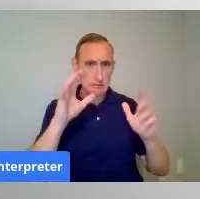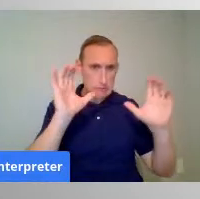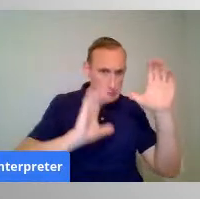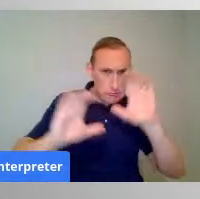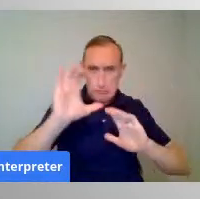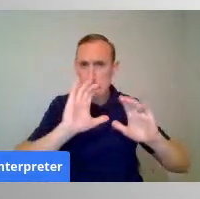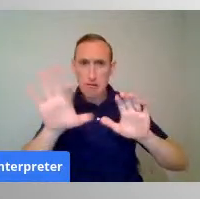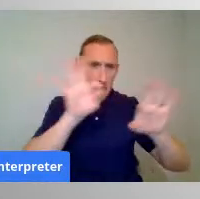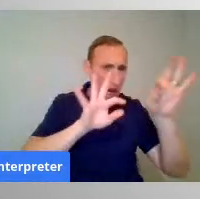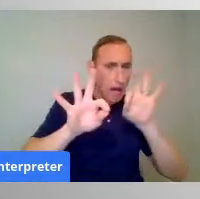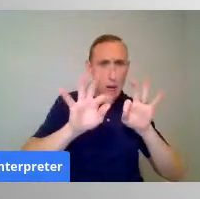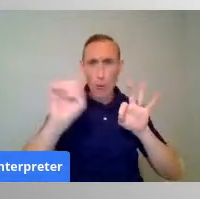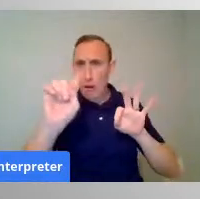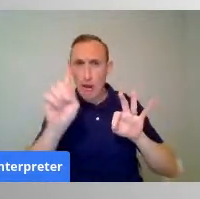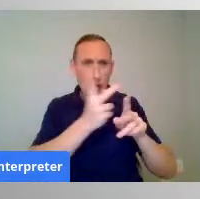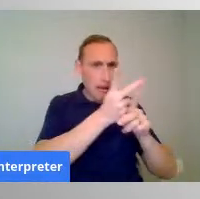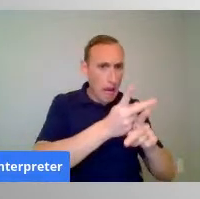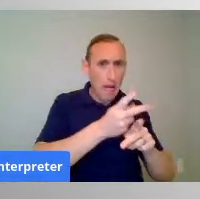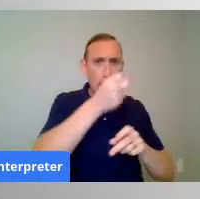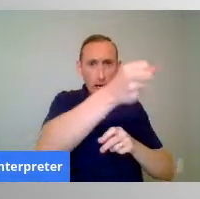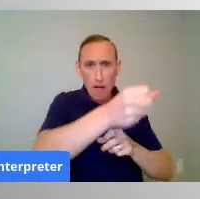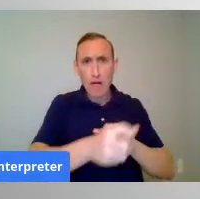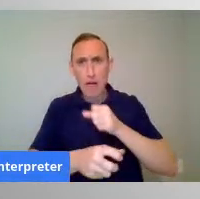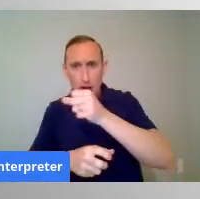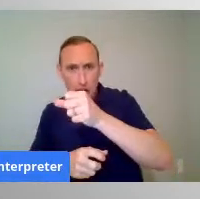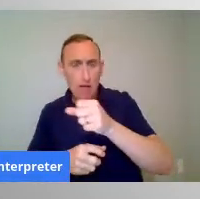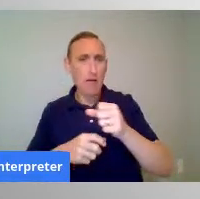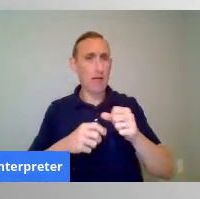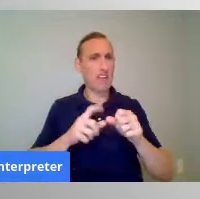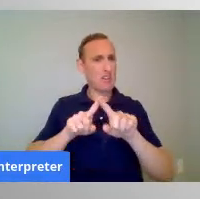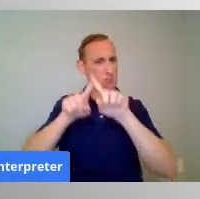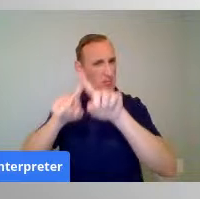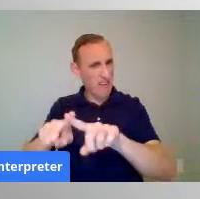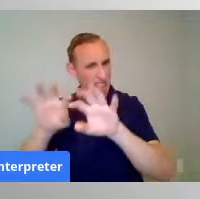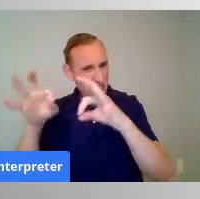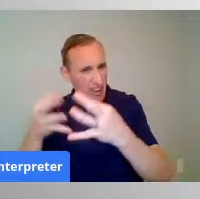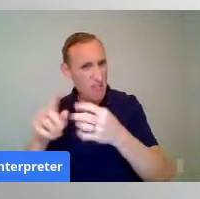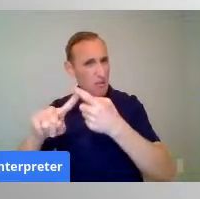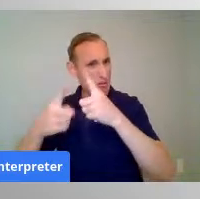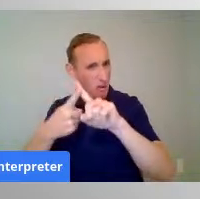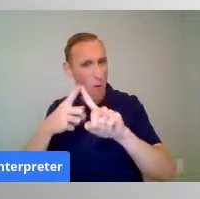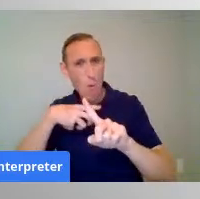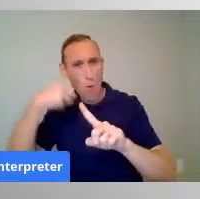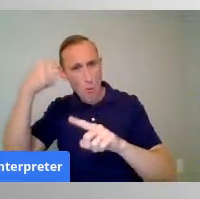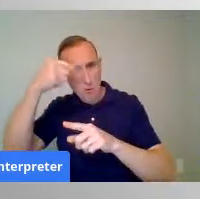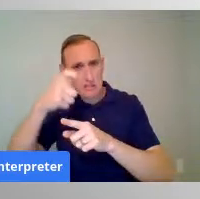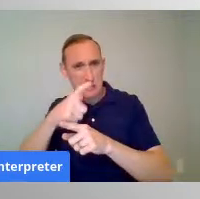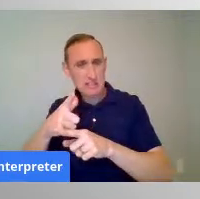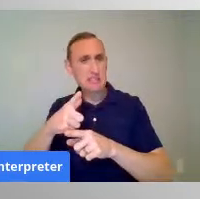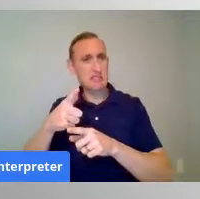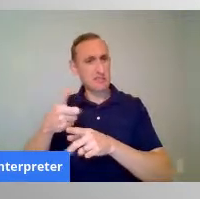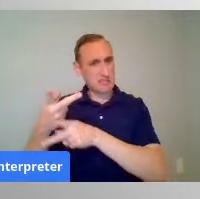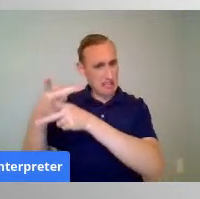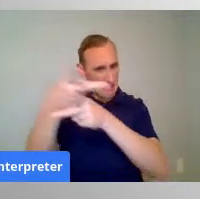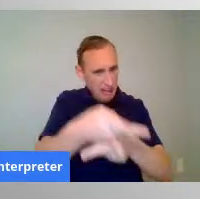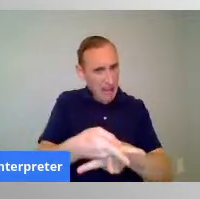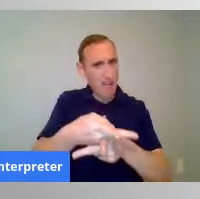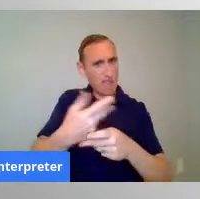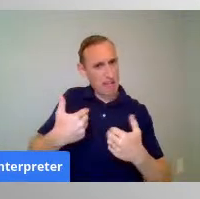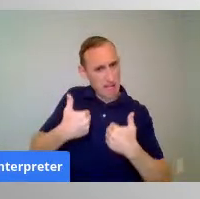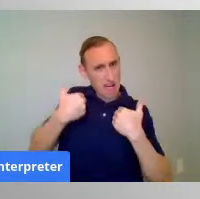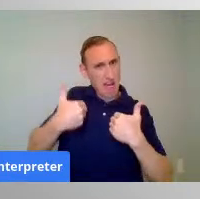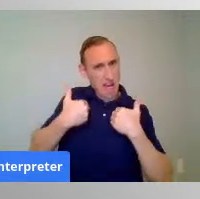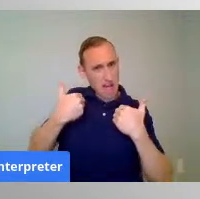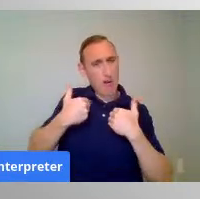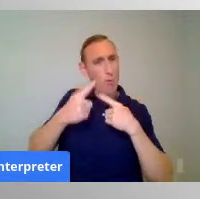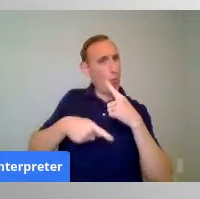families are left to rely on family, friends, relatives, even older siblings to fill in those gaps, especially in those non-traditional